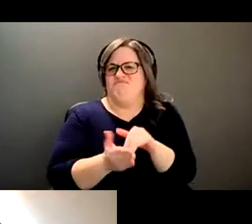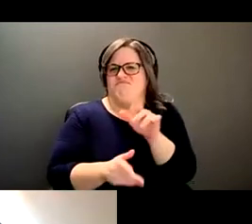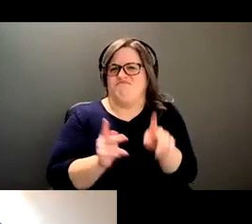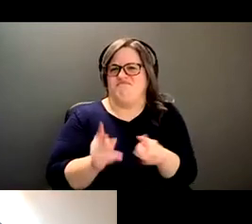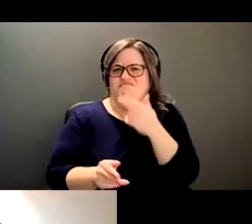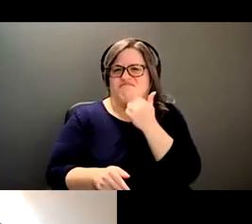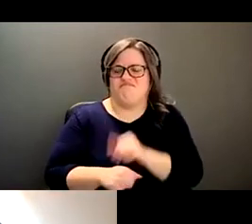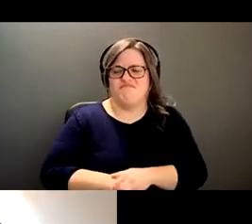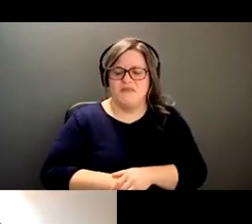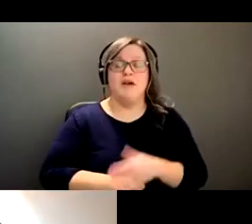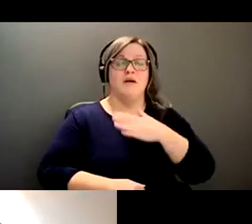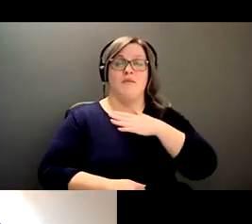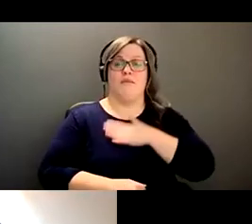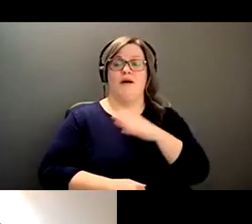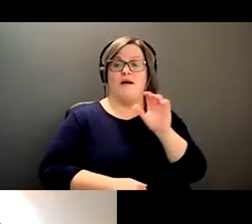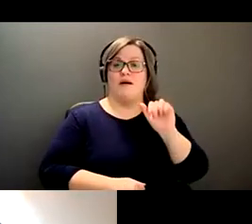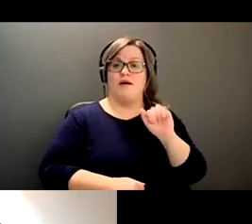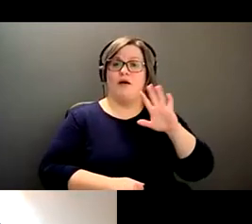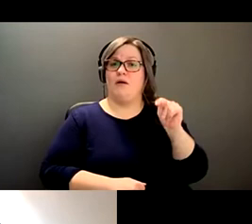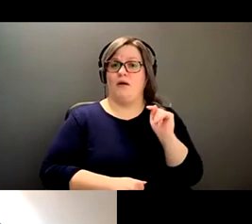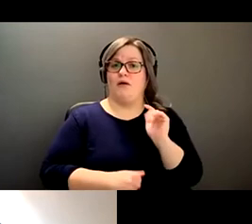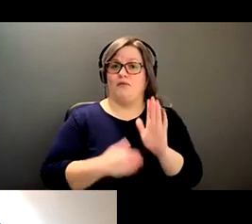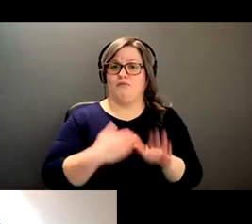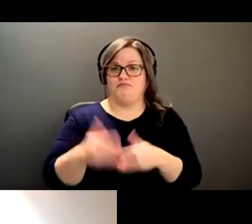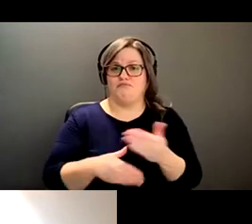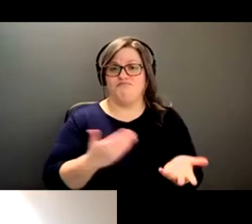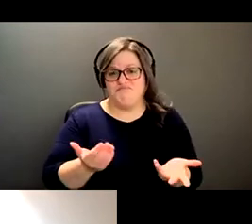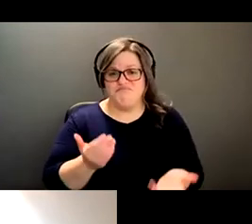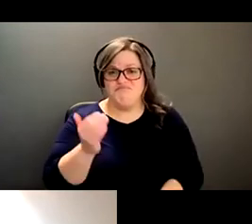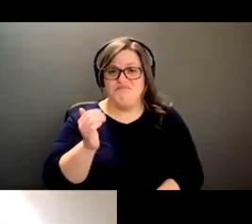So my art practice mostly is